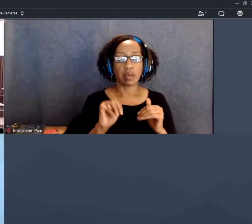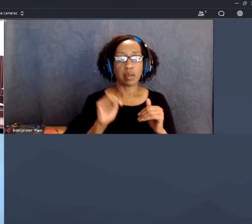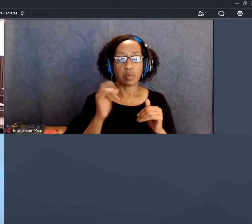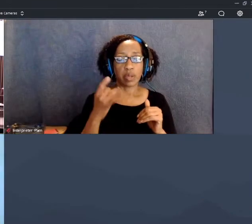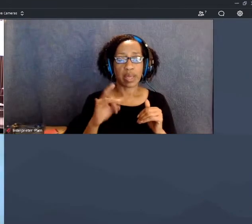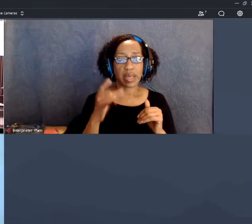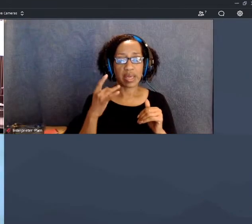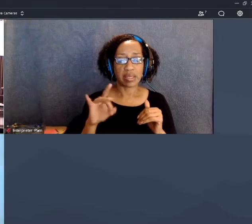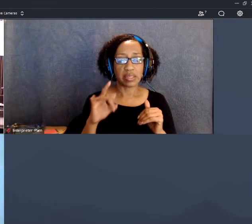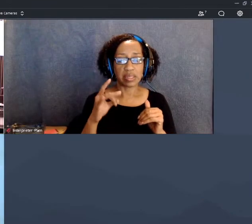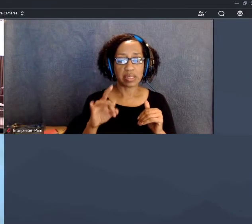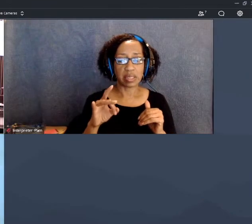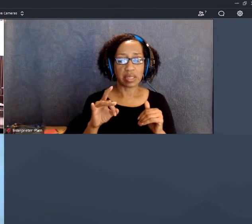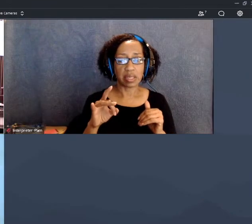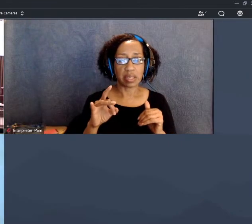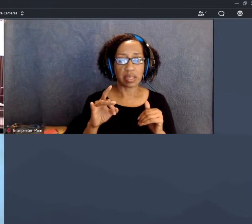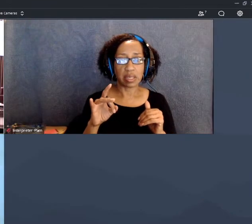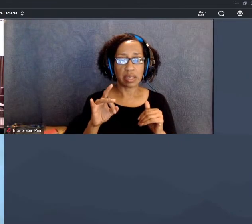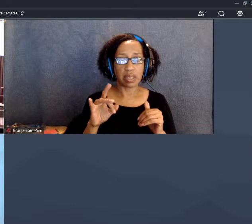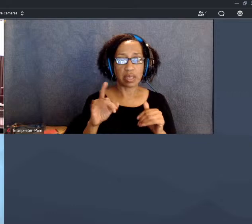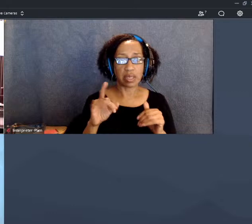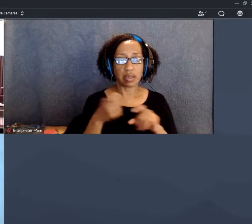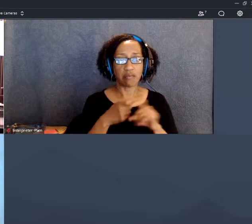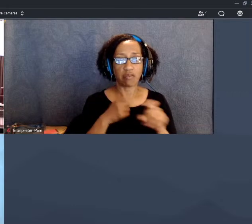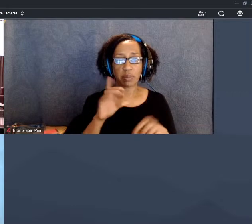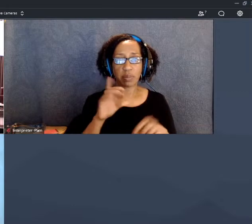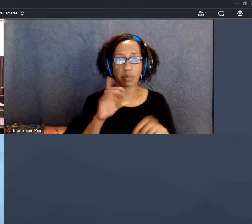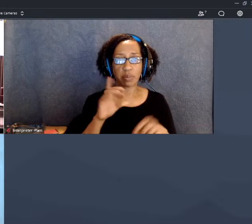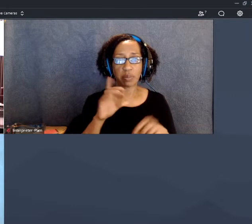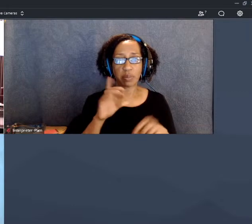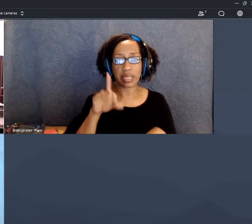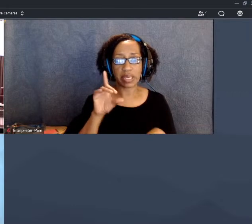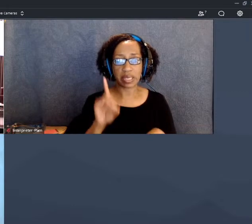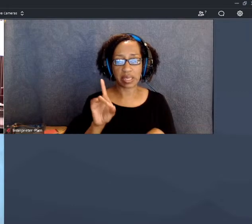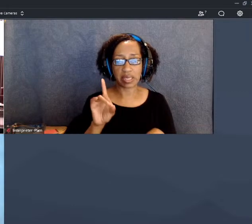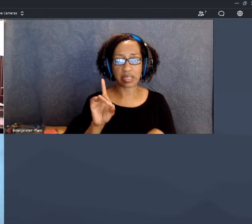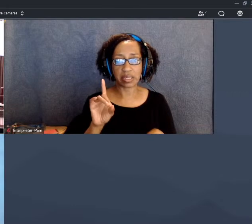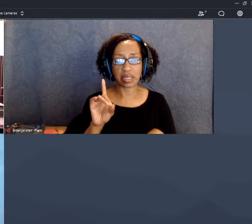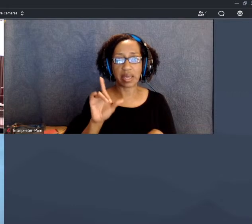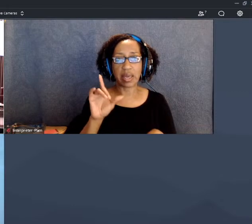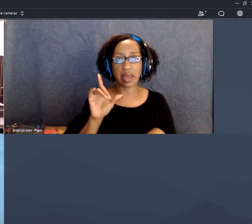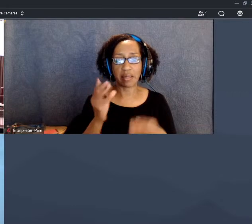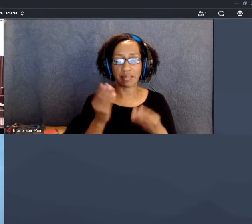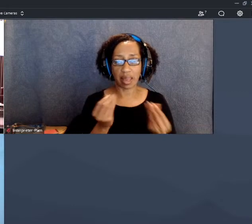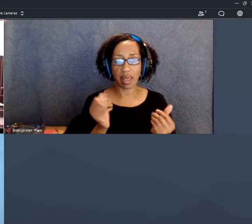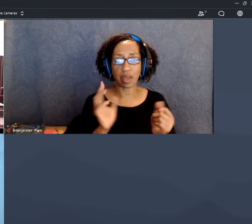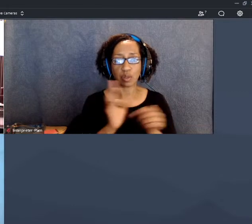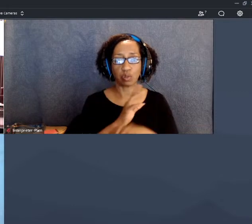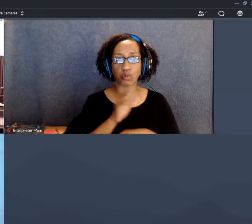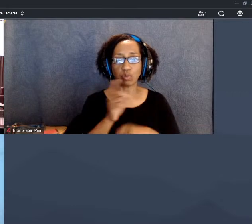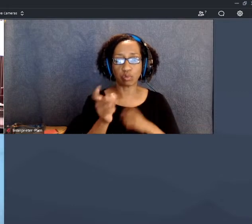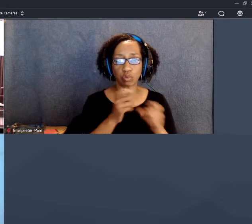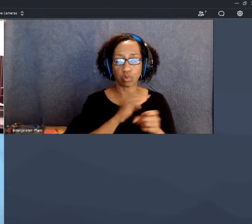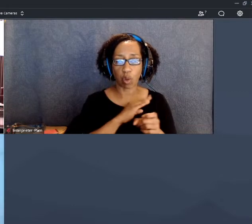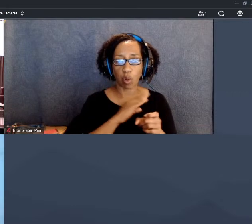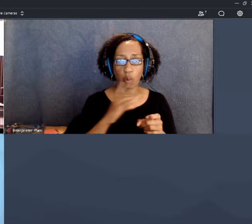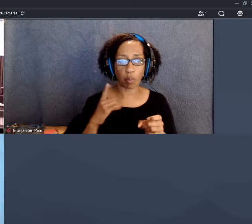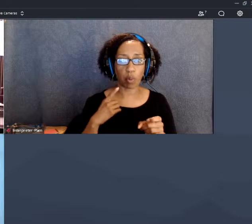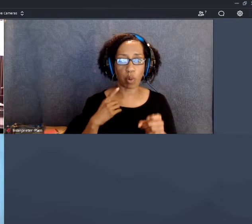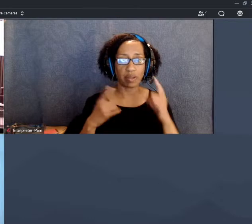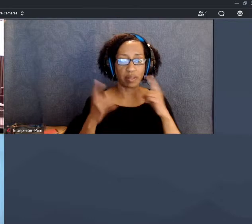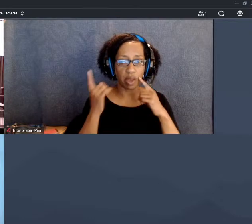notation from DPD that the Land Use Control Board heard this case and has made